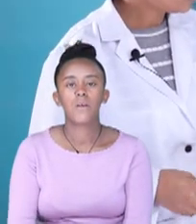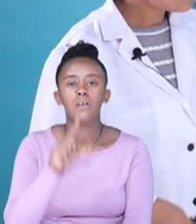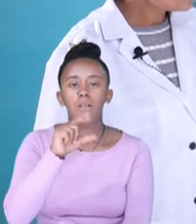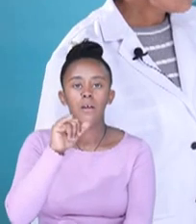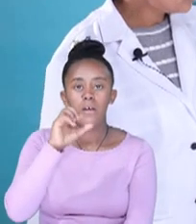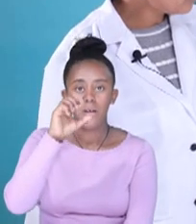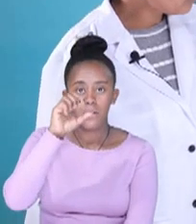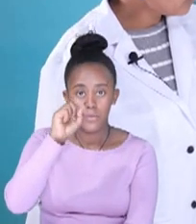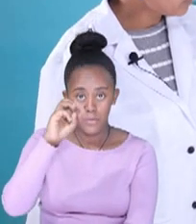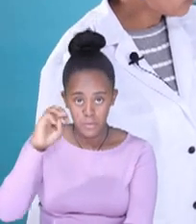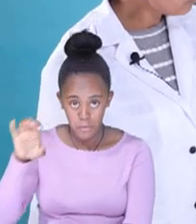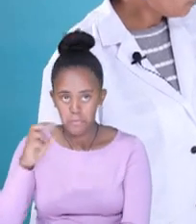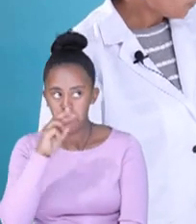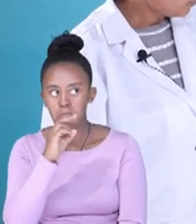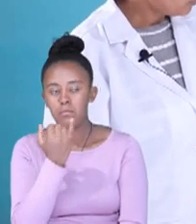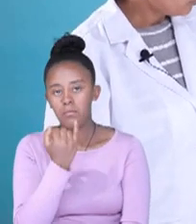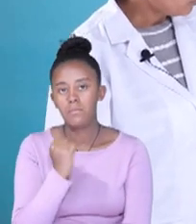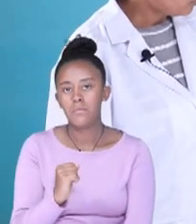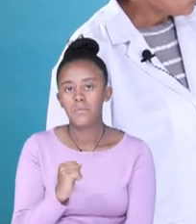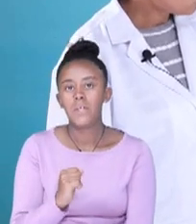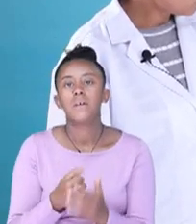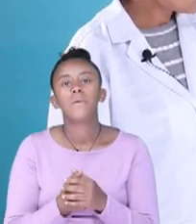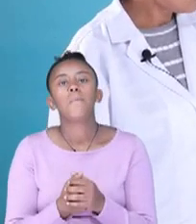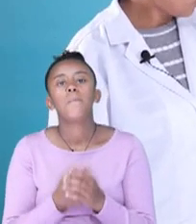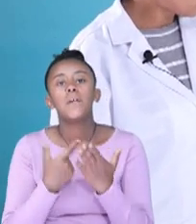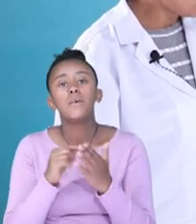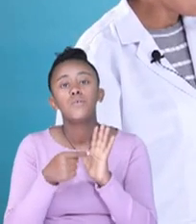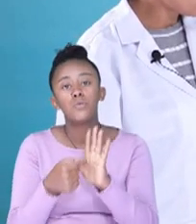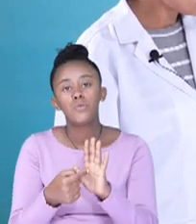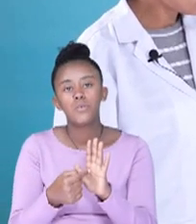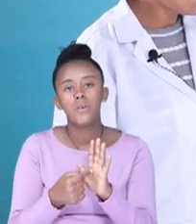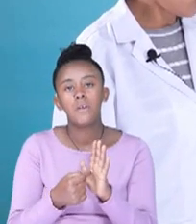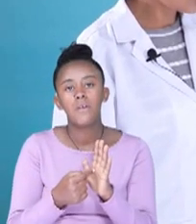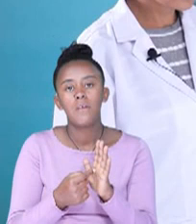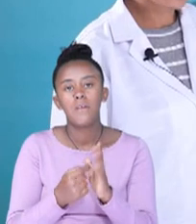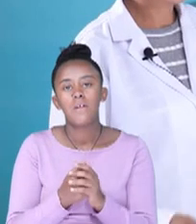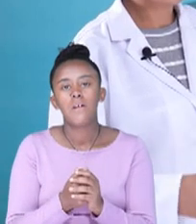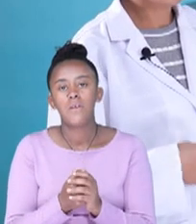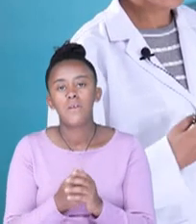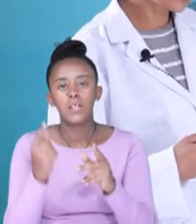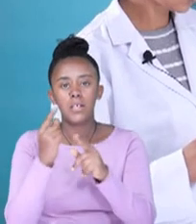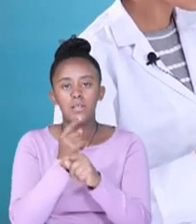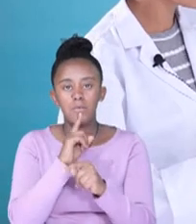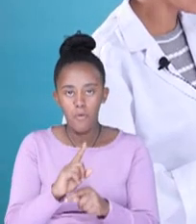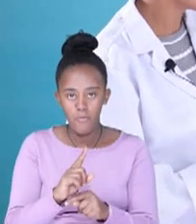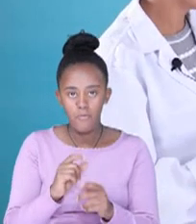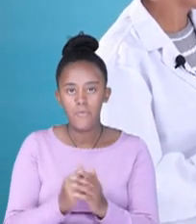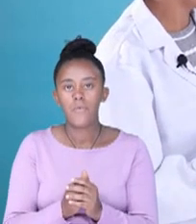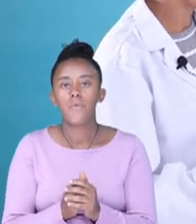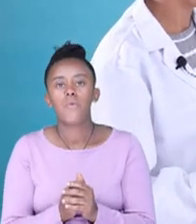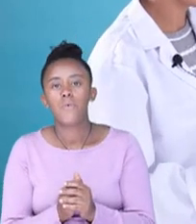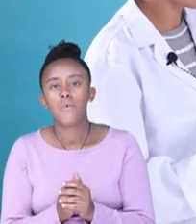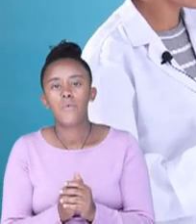lysosomes. In this diagram, it shows phagocytosis, or the action of lysosomes